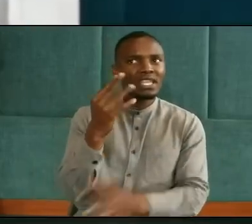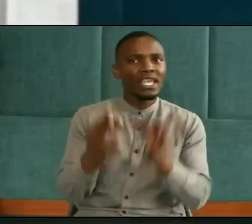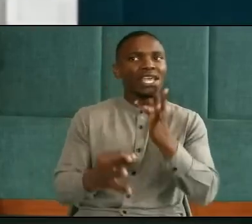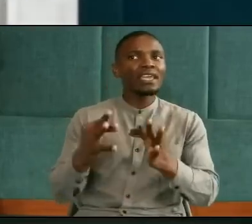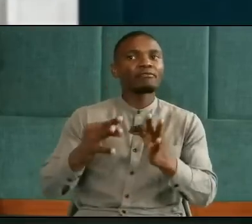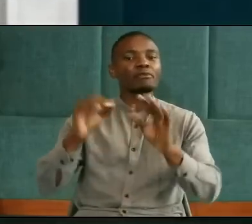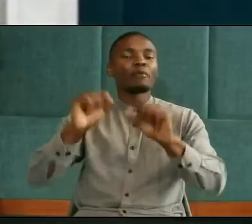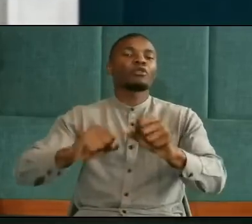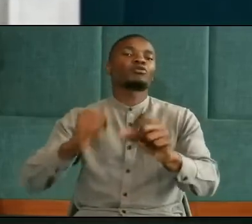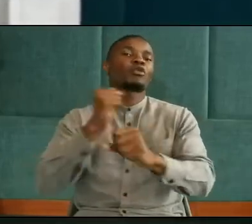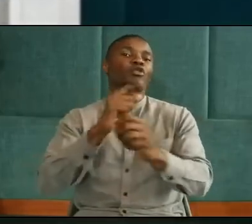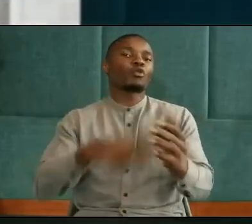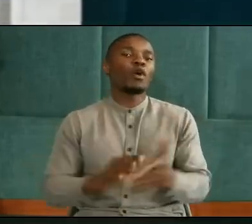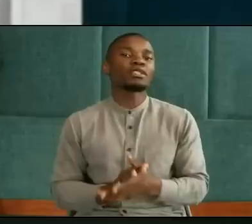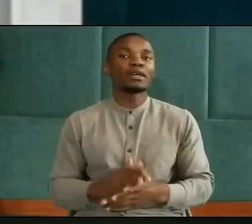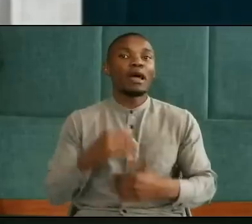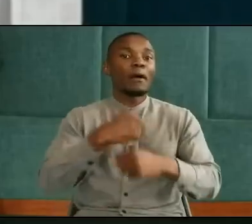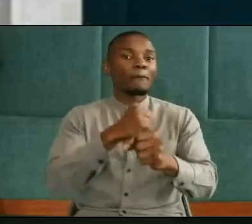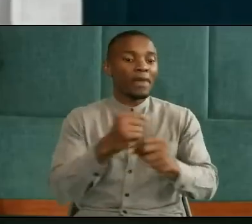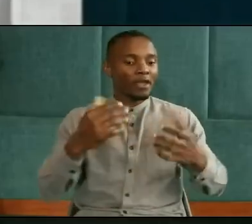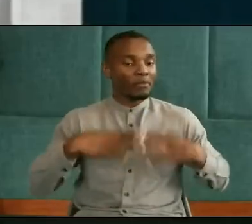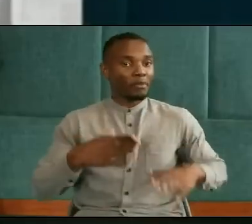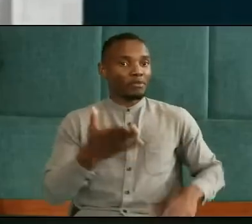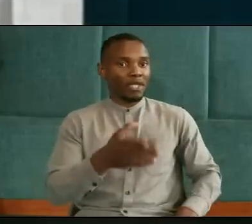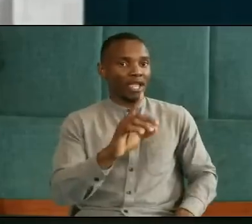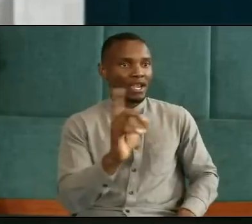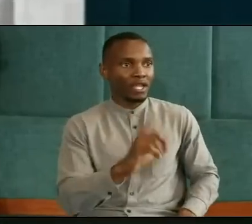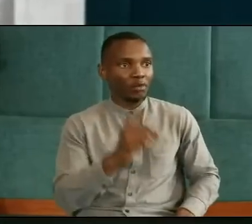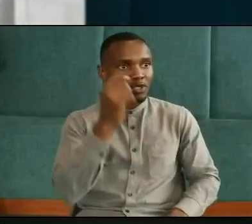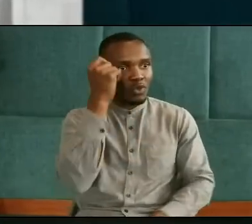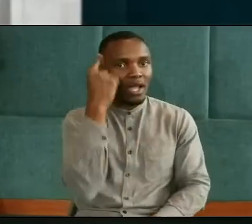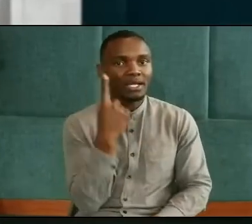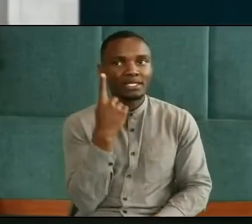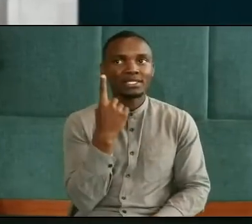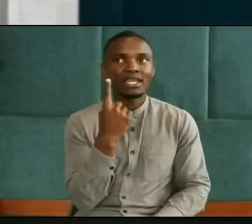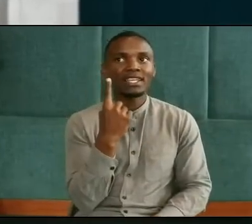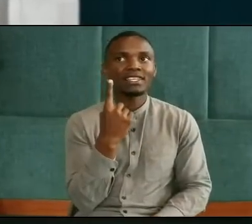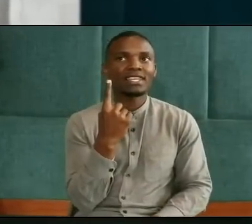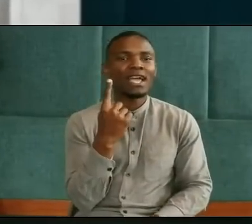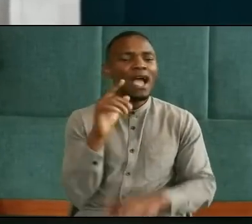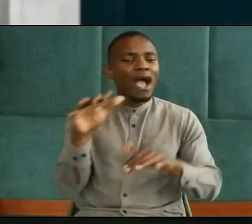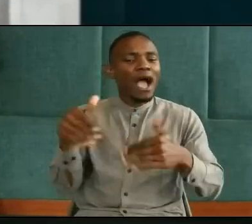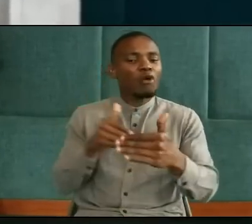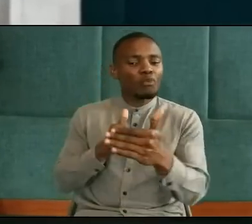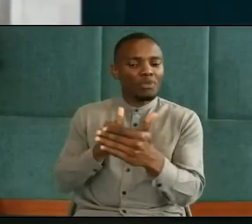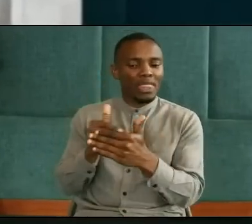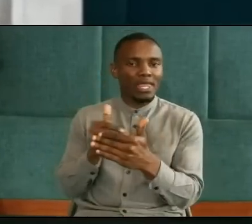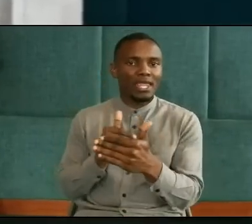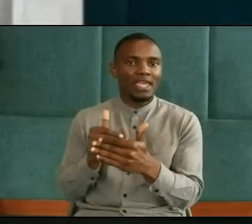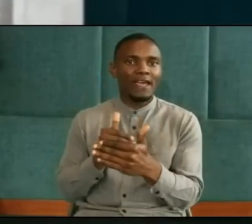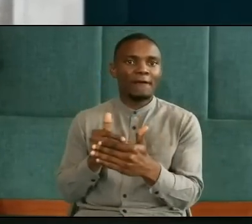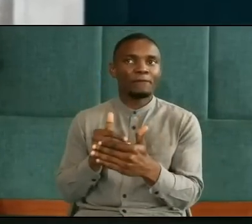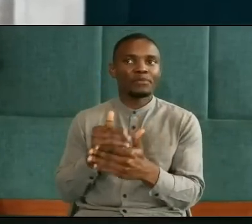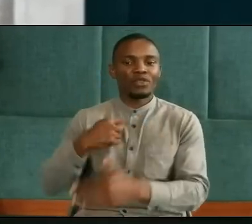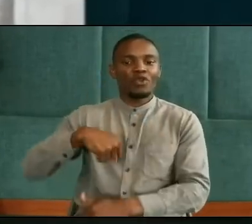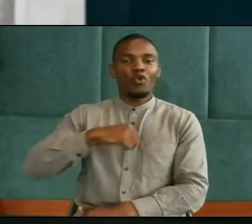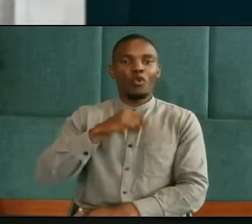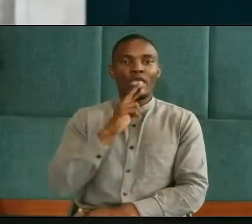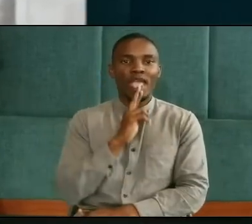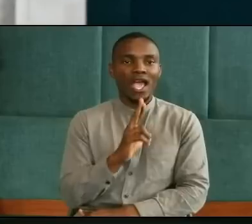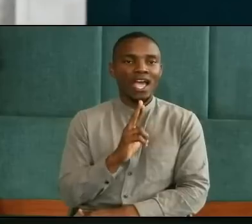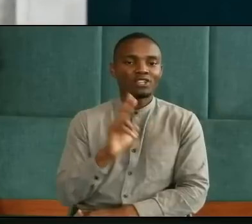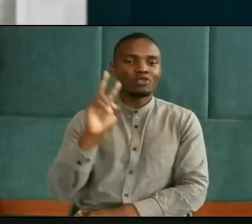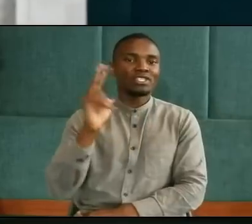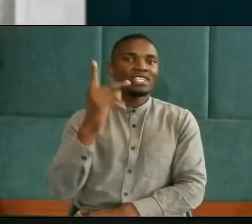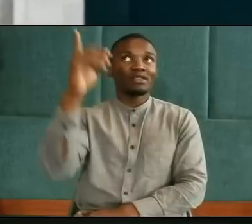get the folks here in Nairobi to understand just how close we are to